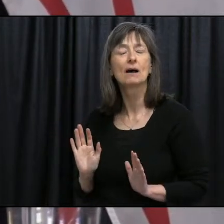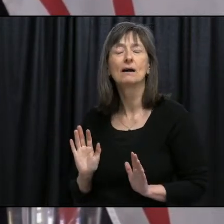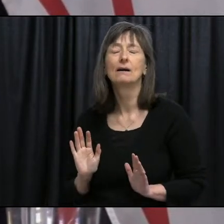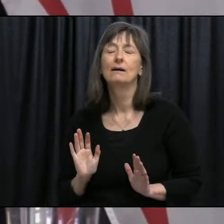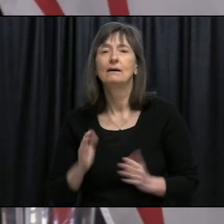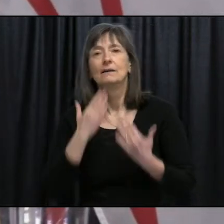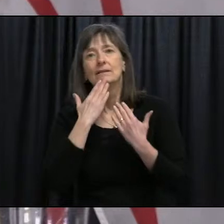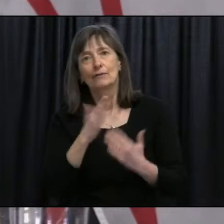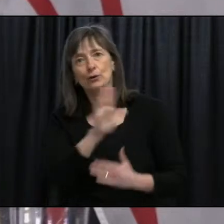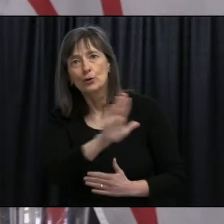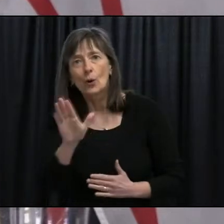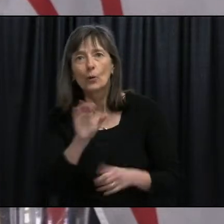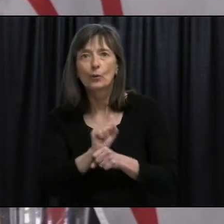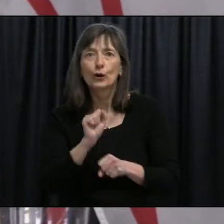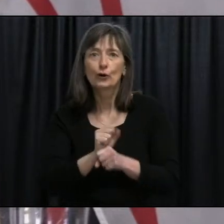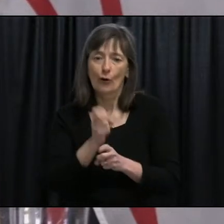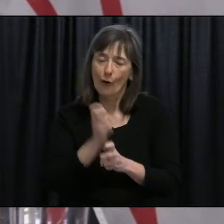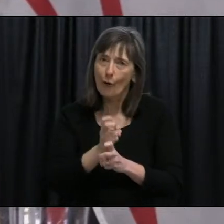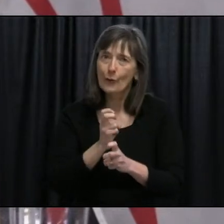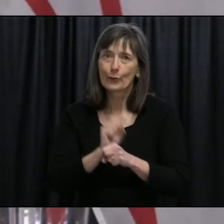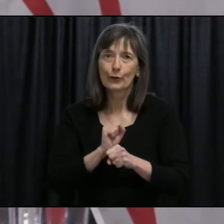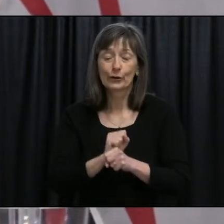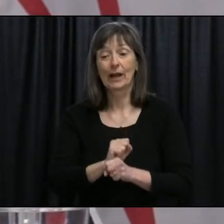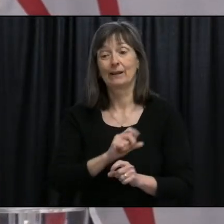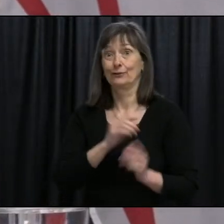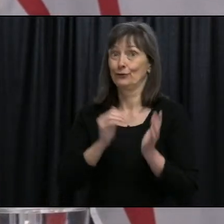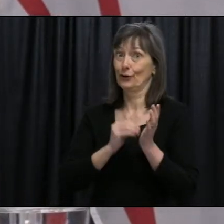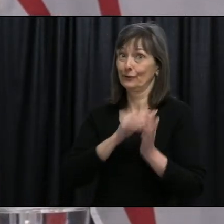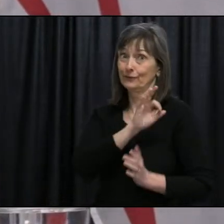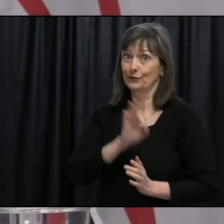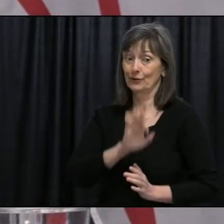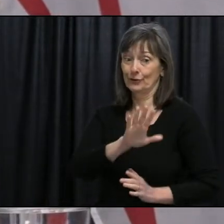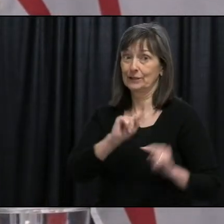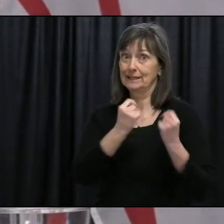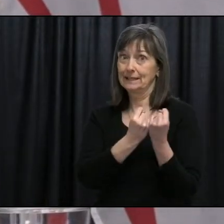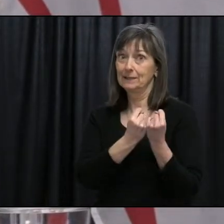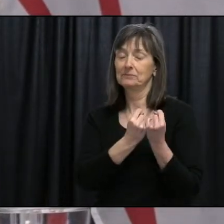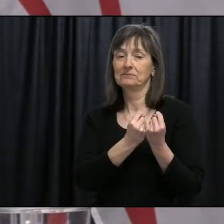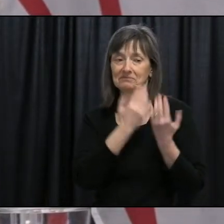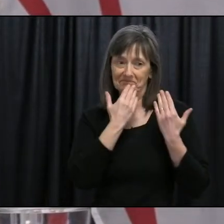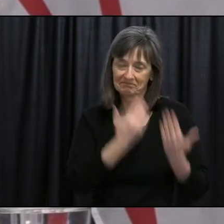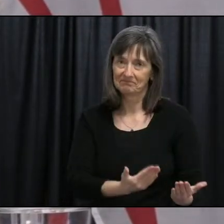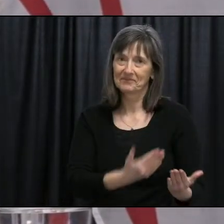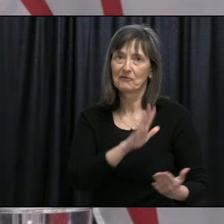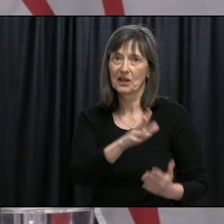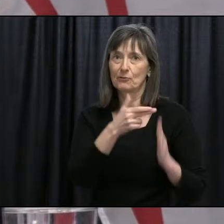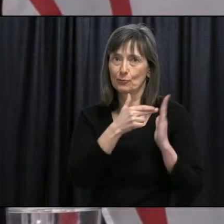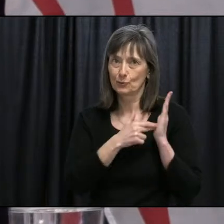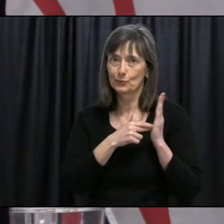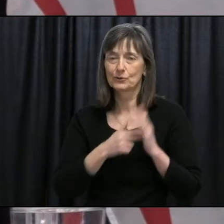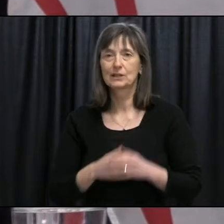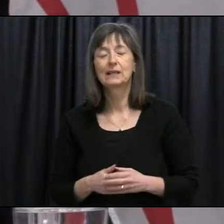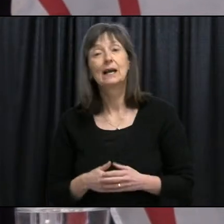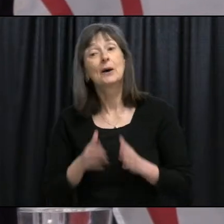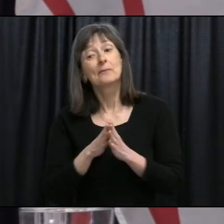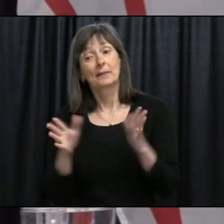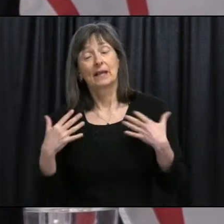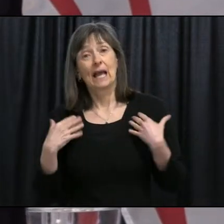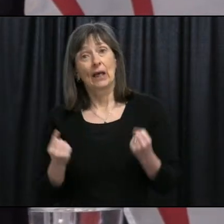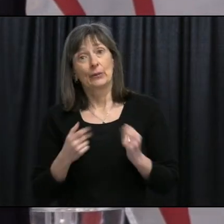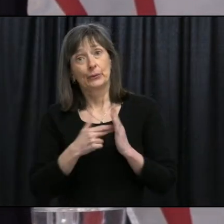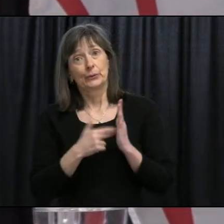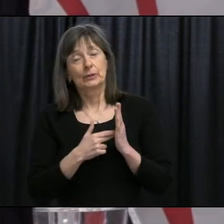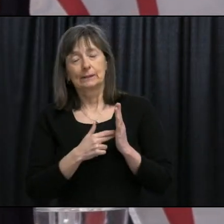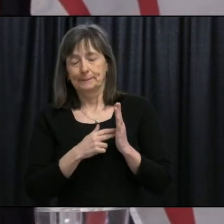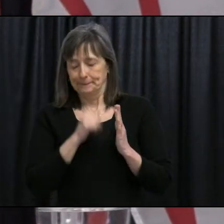hard work and diligence, and to Dr. Fitzgerald and her team at Public Health. Public health measures may be challenging to live with, but they